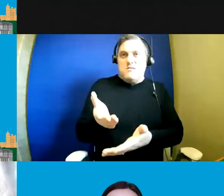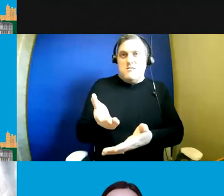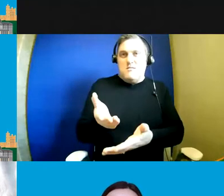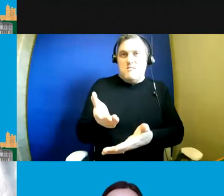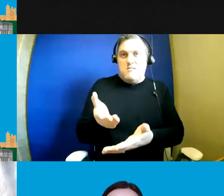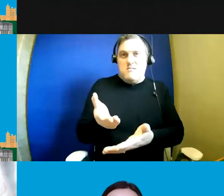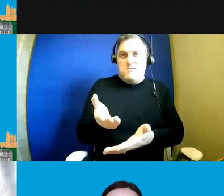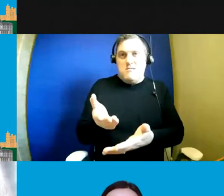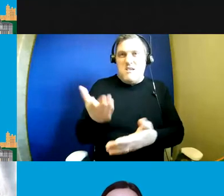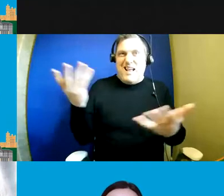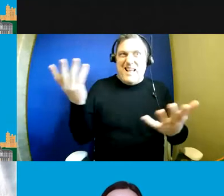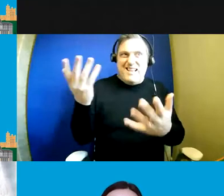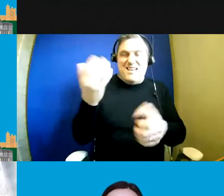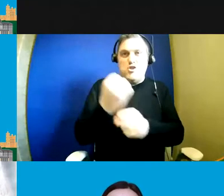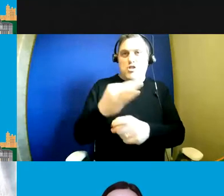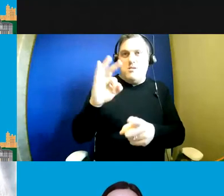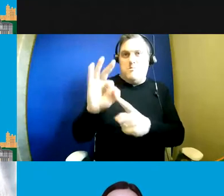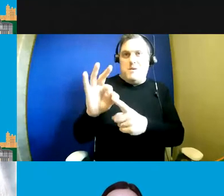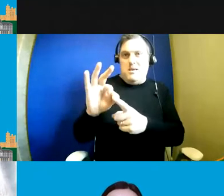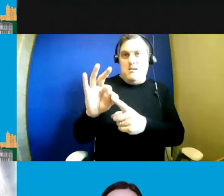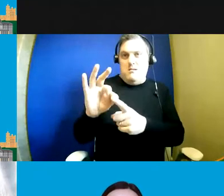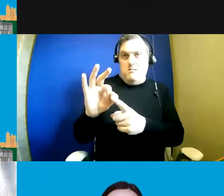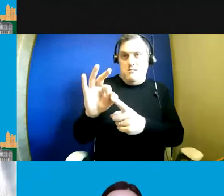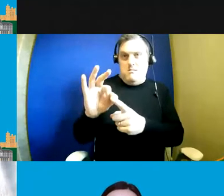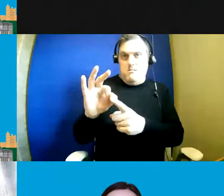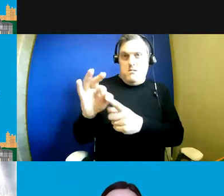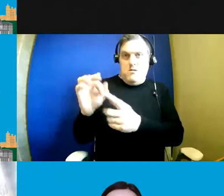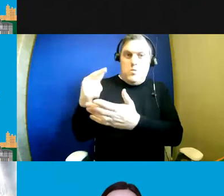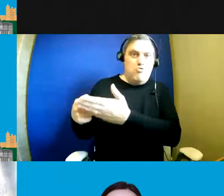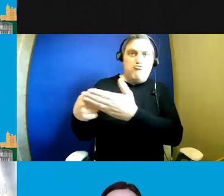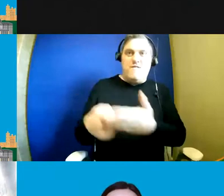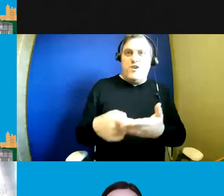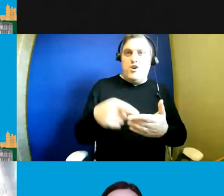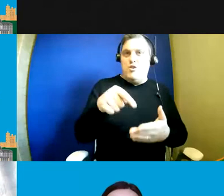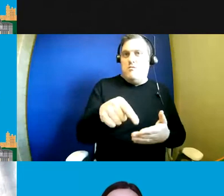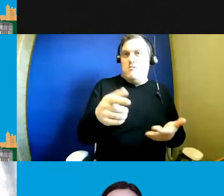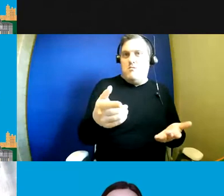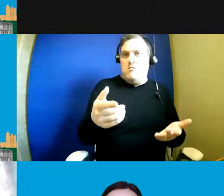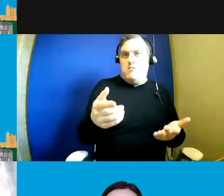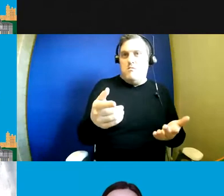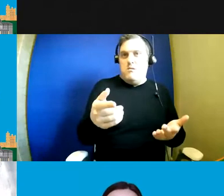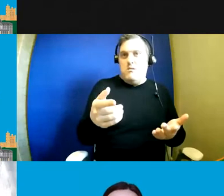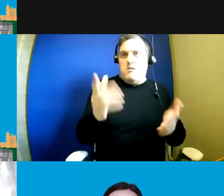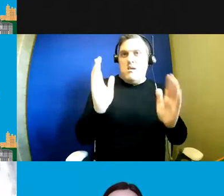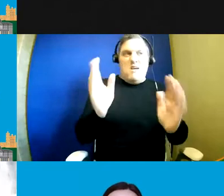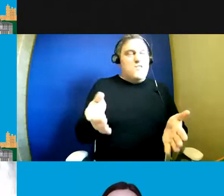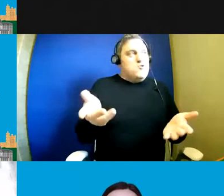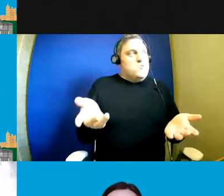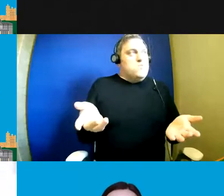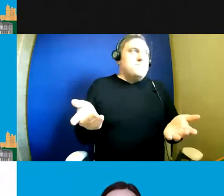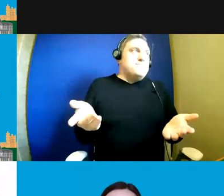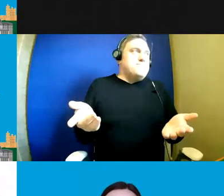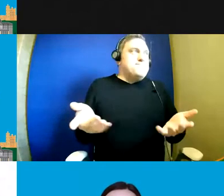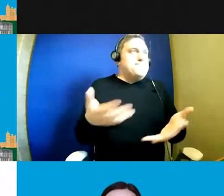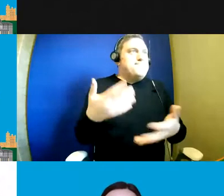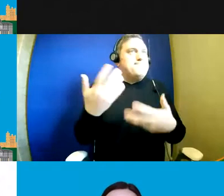a referral to any provider, not just this service, we have to sort of